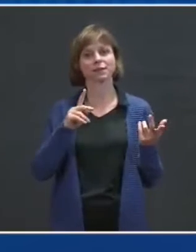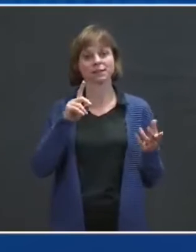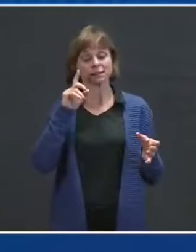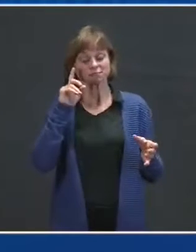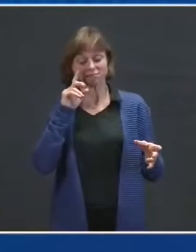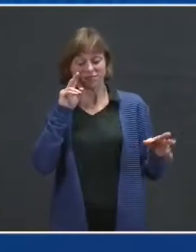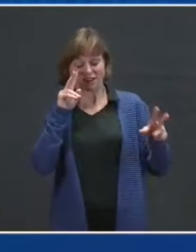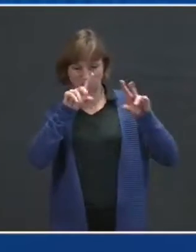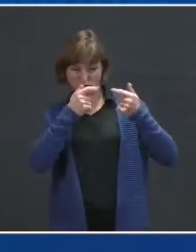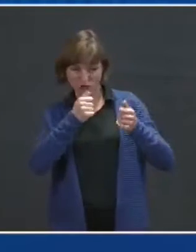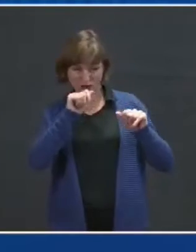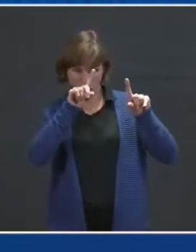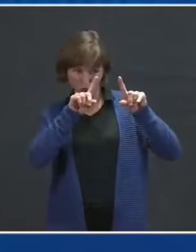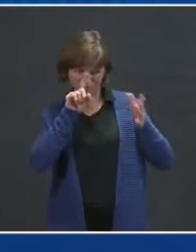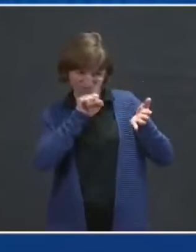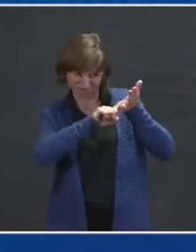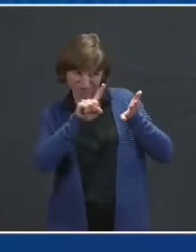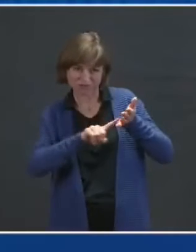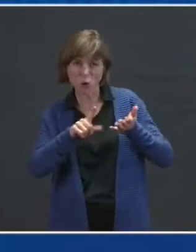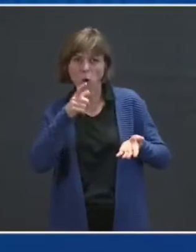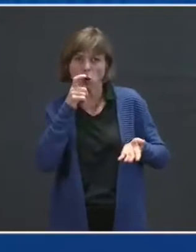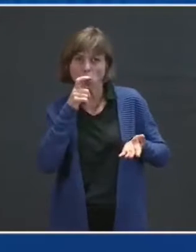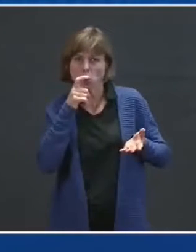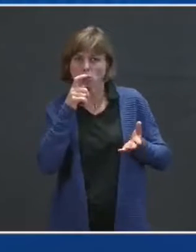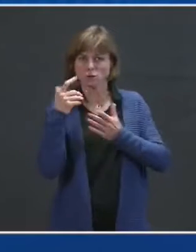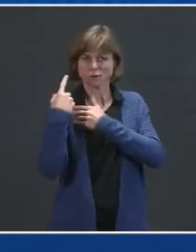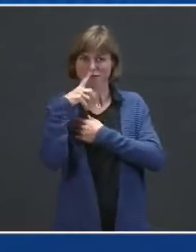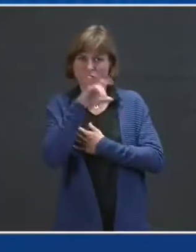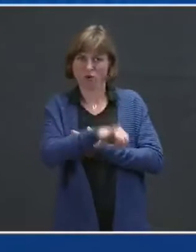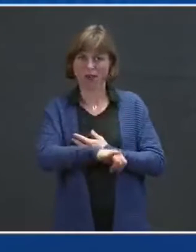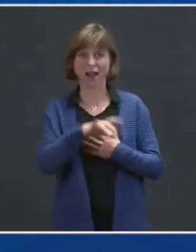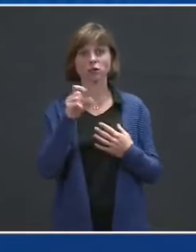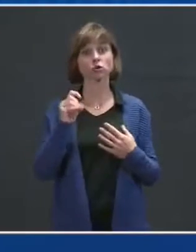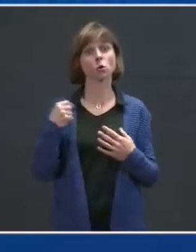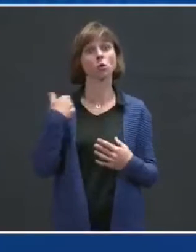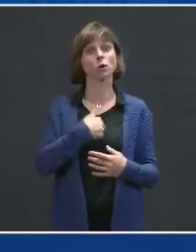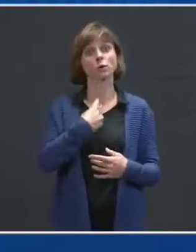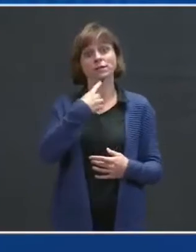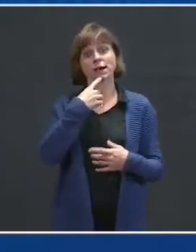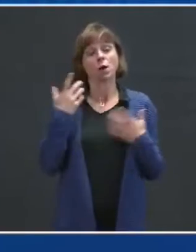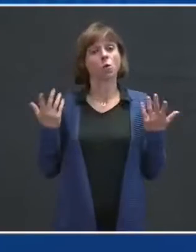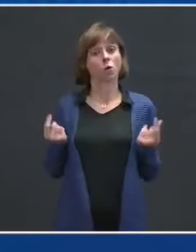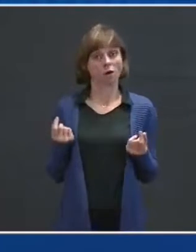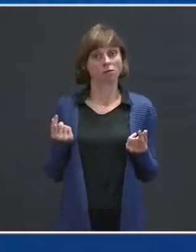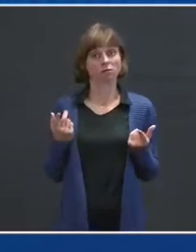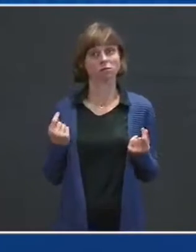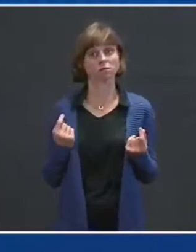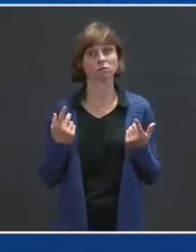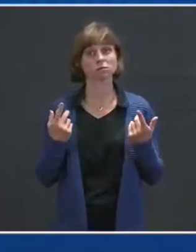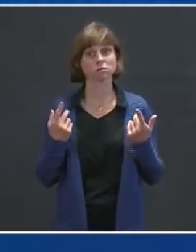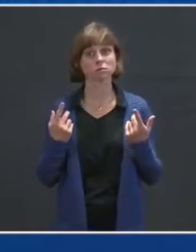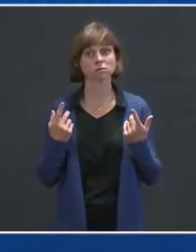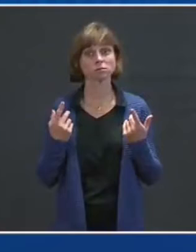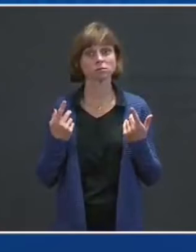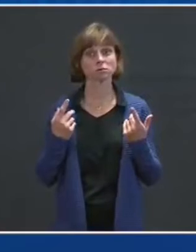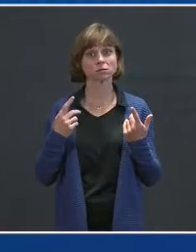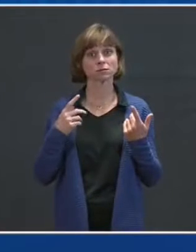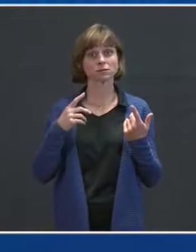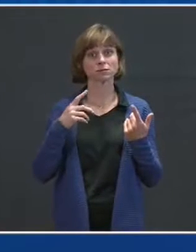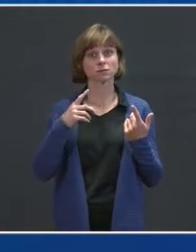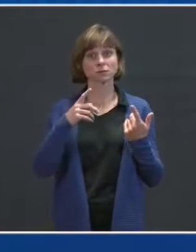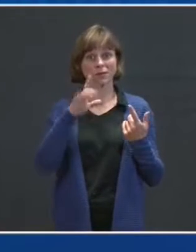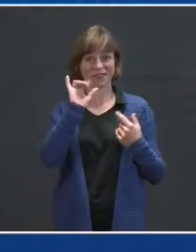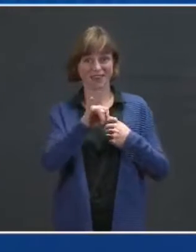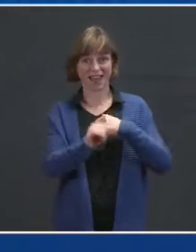study is complete, I'll use the language we previously used, which was to say an advanced persistent threat actor, likely